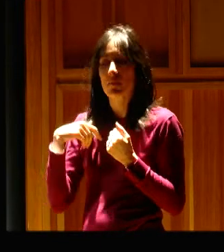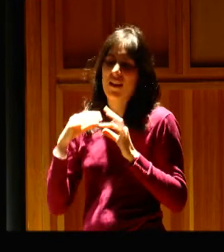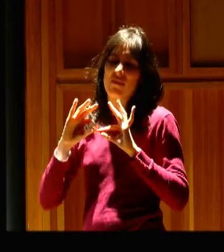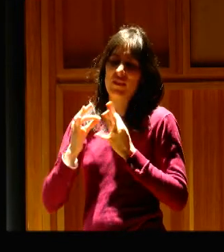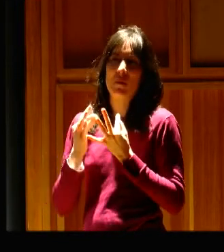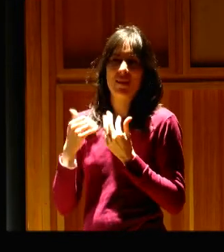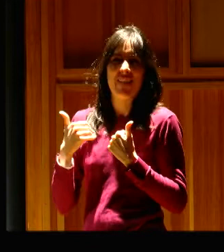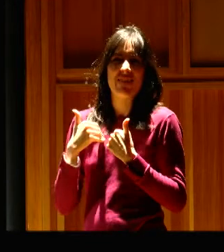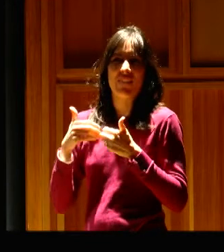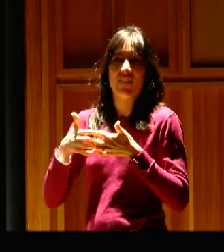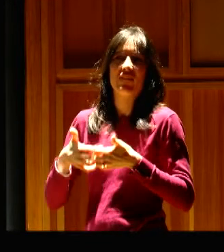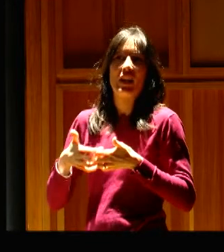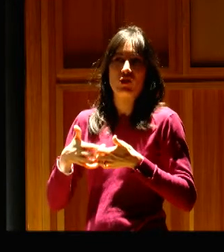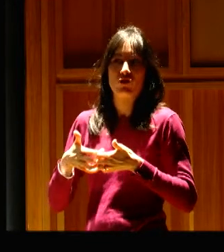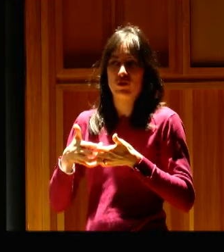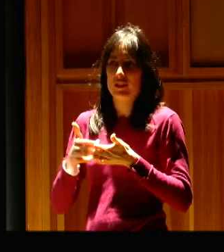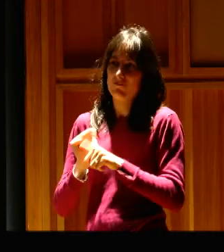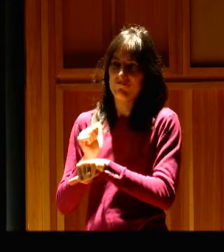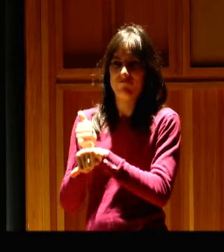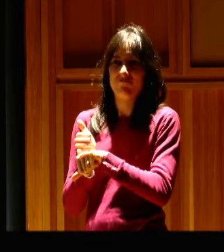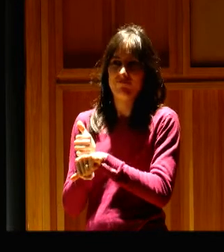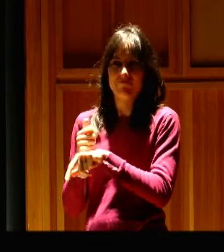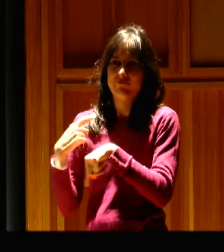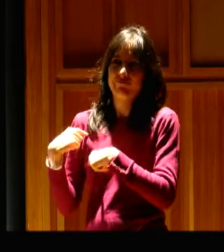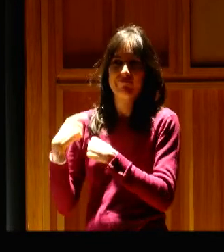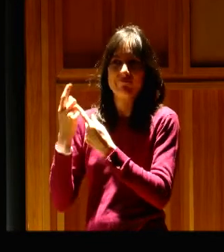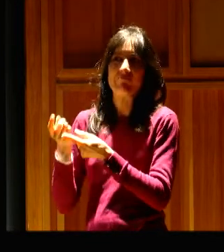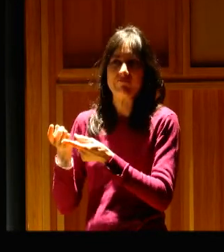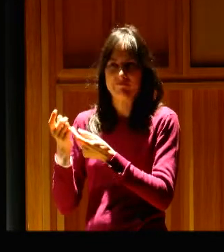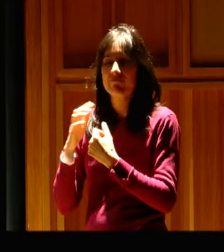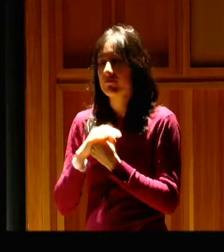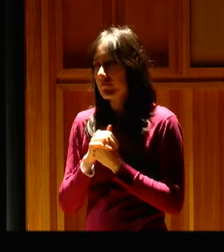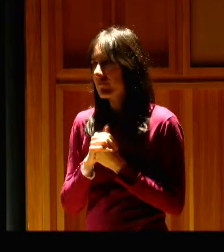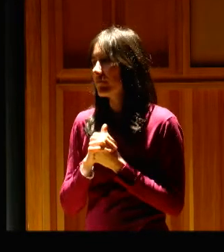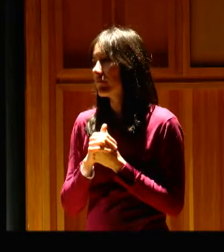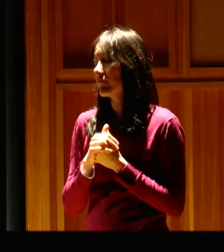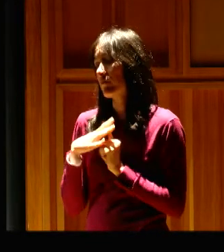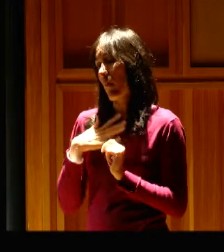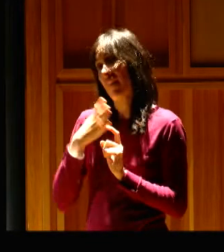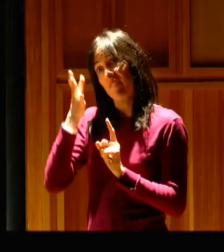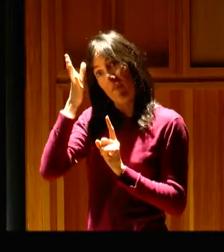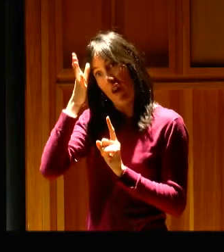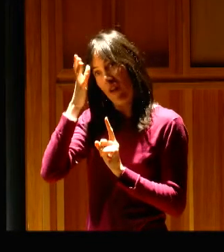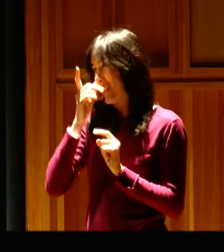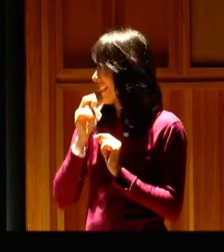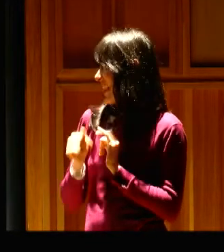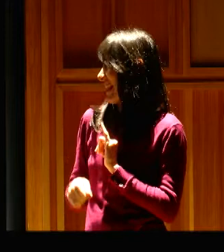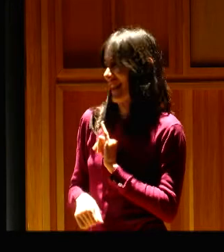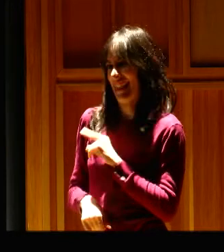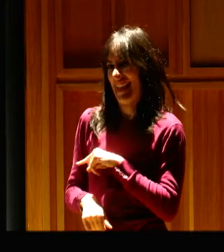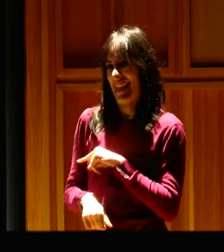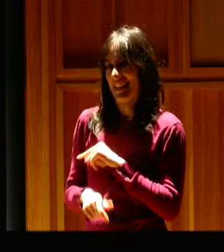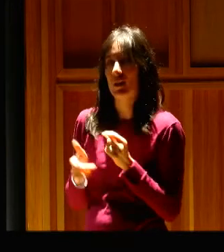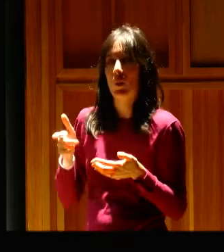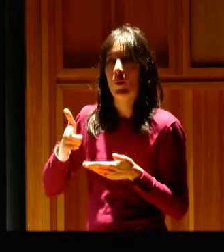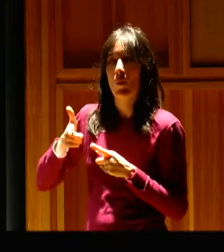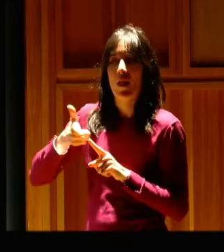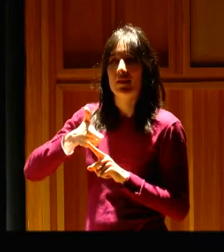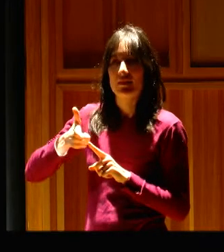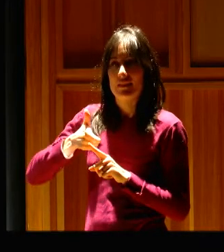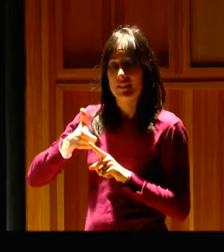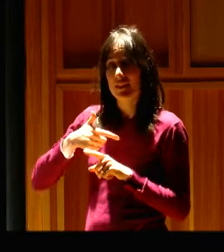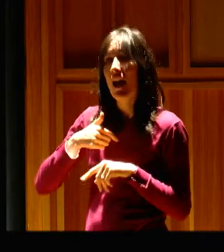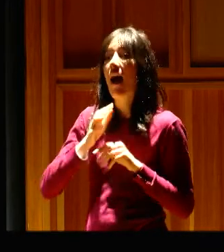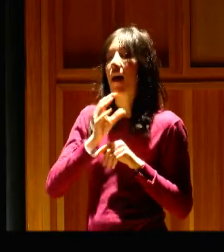has stood from one generation to the next. My father, welding here, and my grandfather,